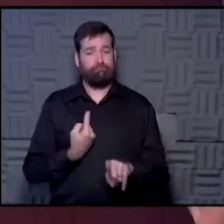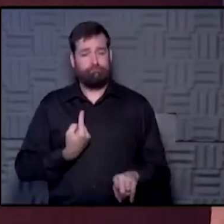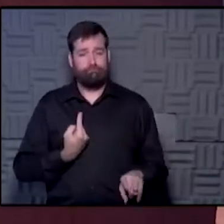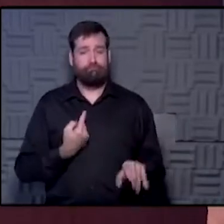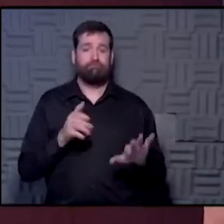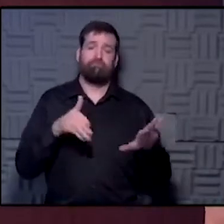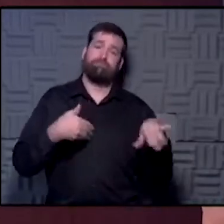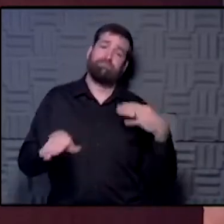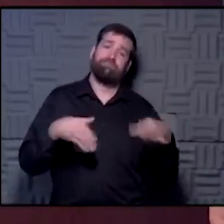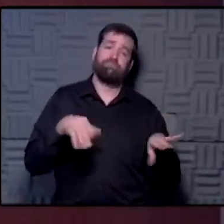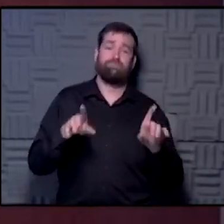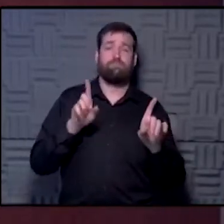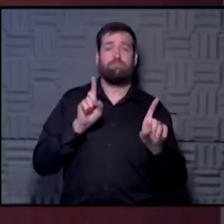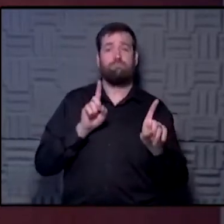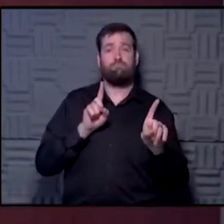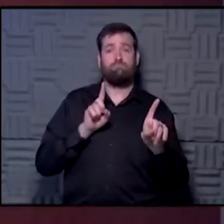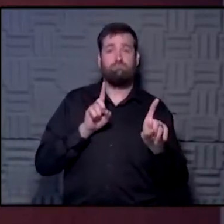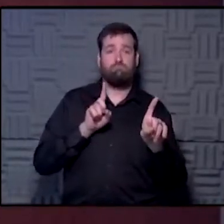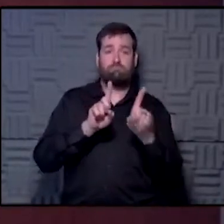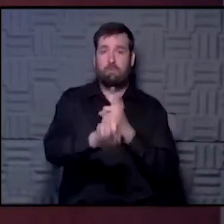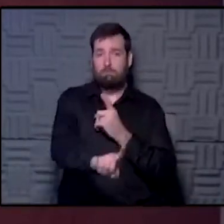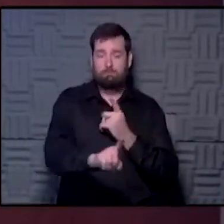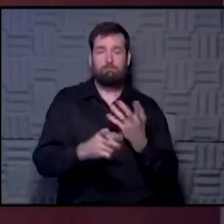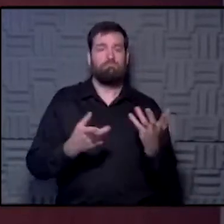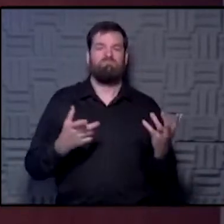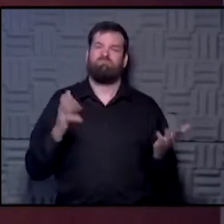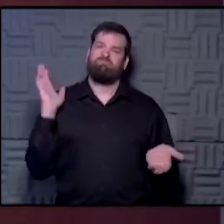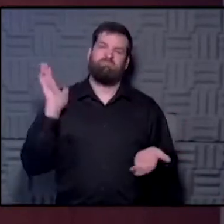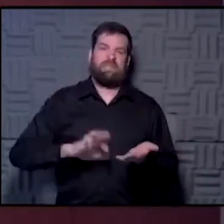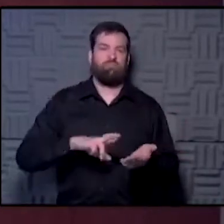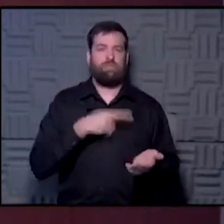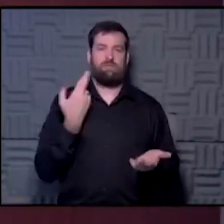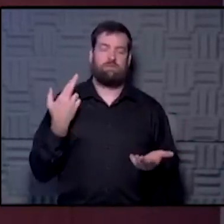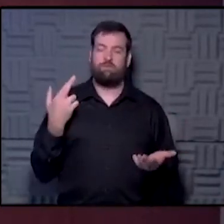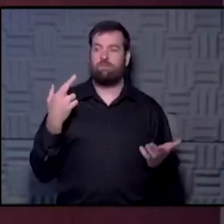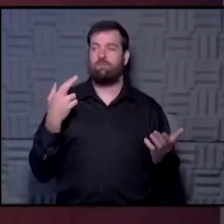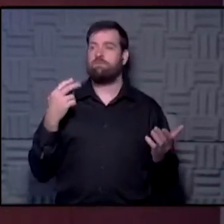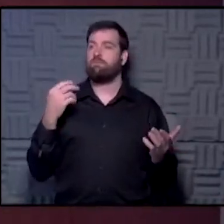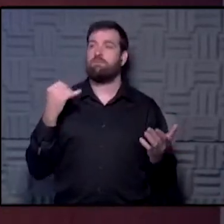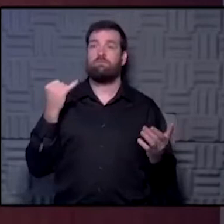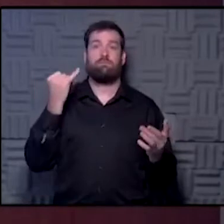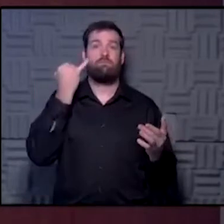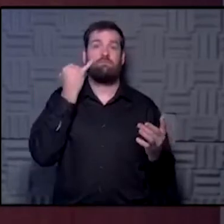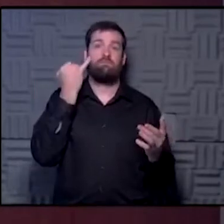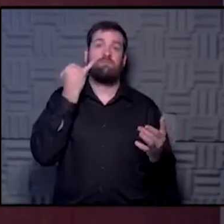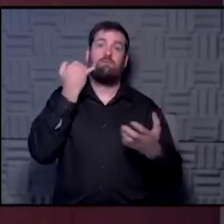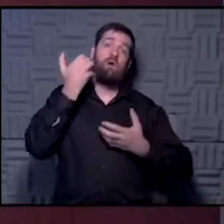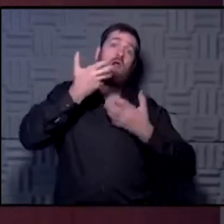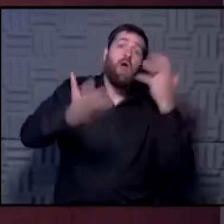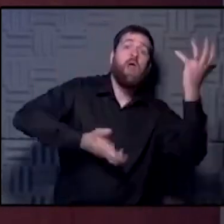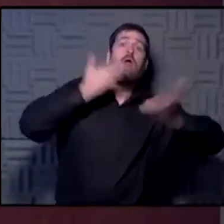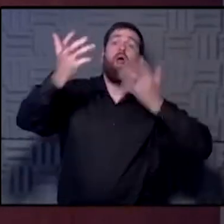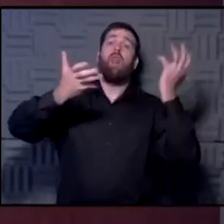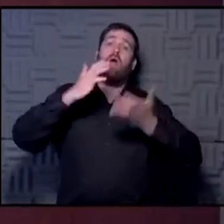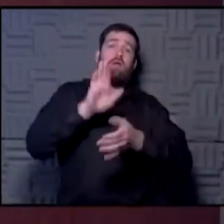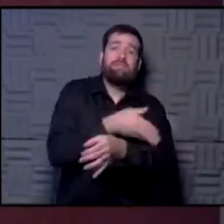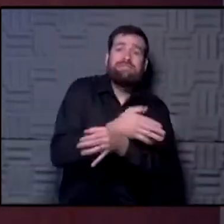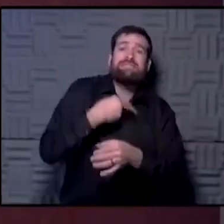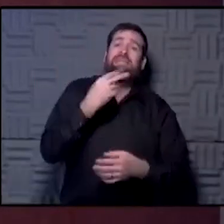you're going to walk next to somebody, it's probably less risky than if you're shouting, screaming,